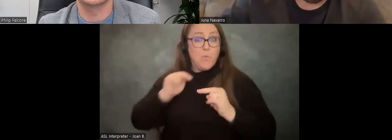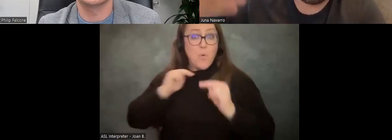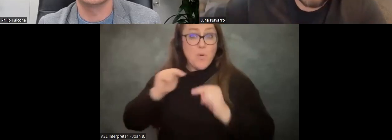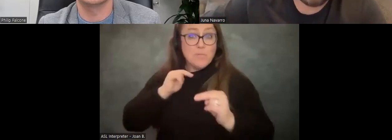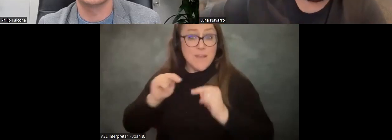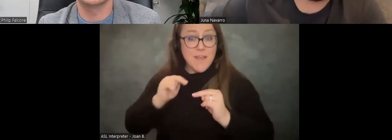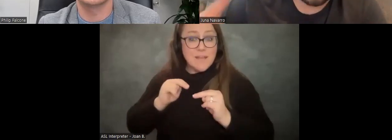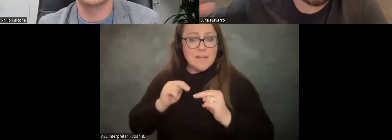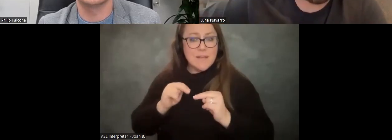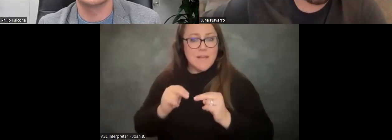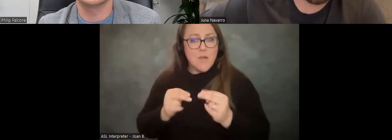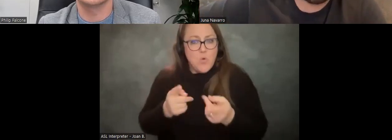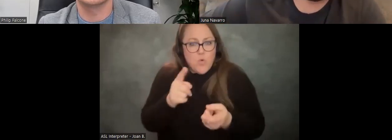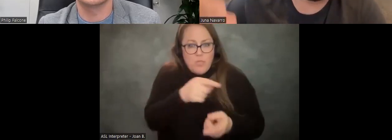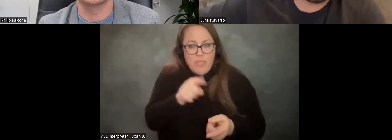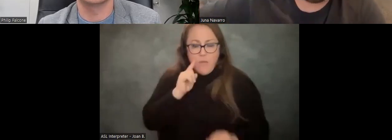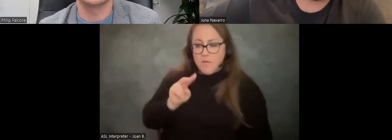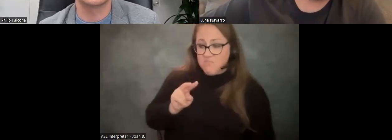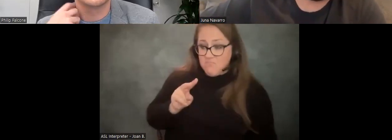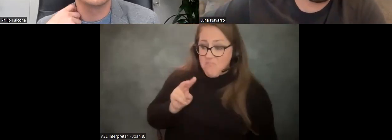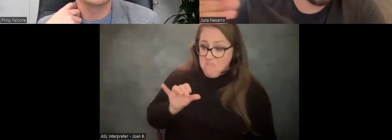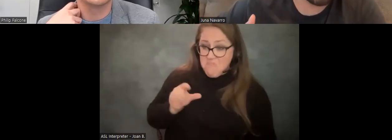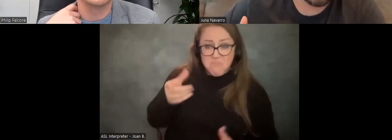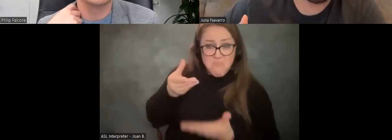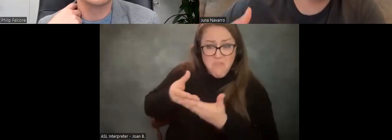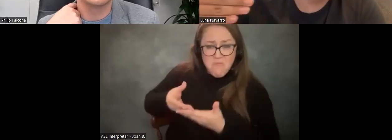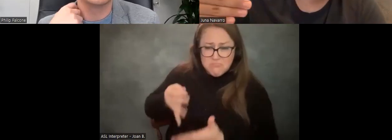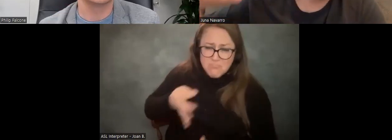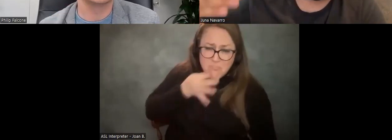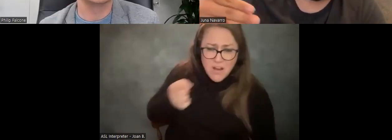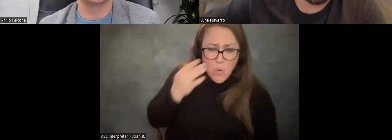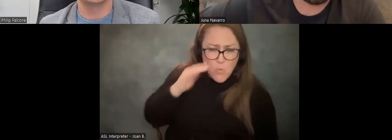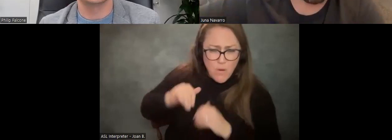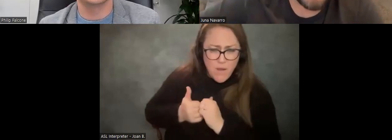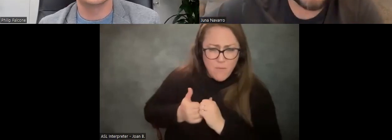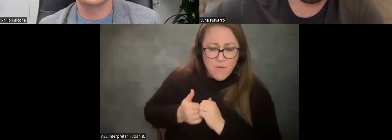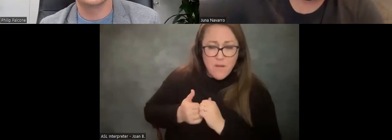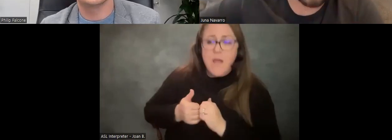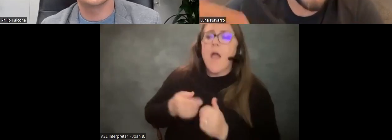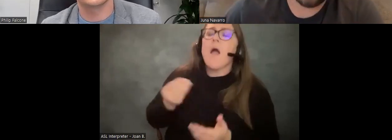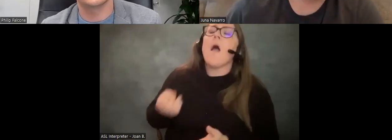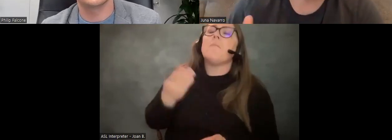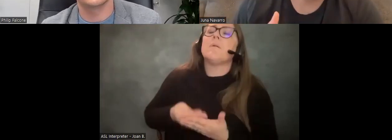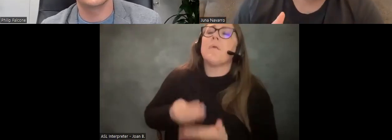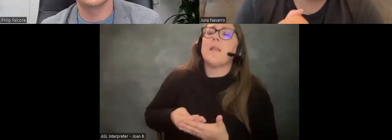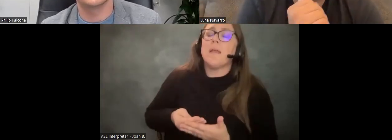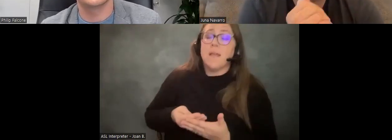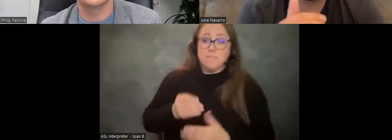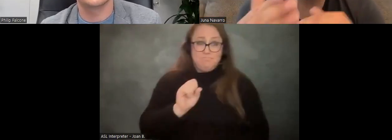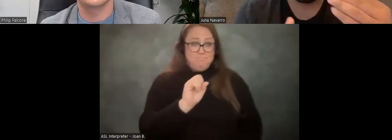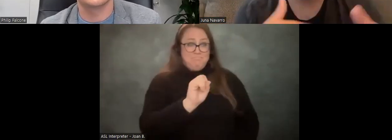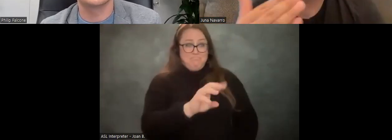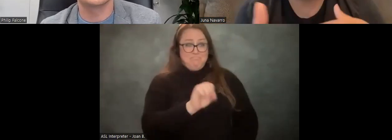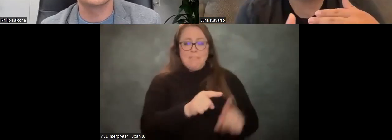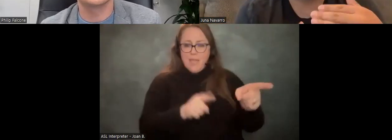like, well, you've proven that you can actually complete and accomplish everything you've promised. So you name your price so we can keep you. And I think